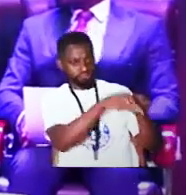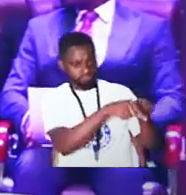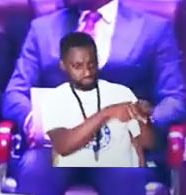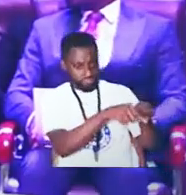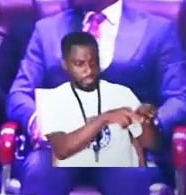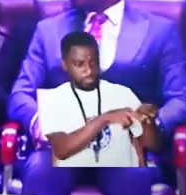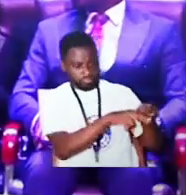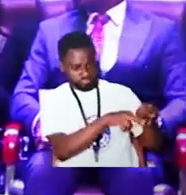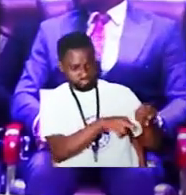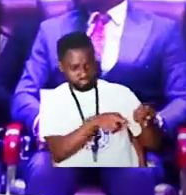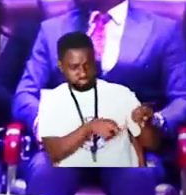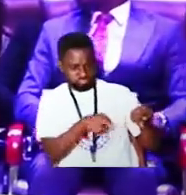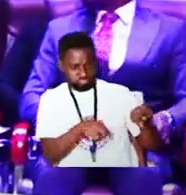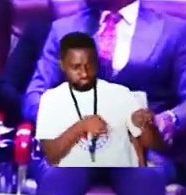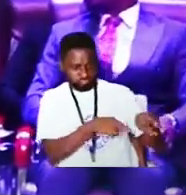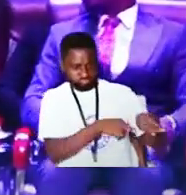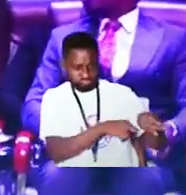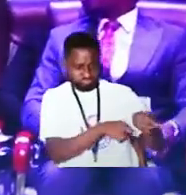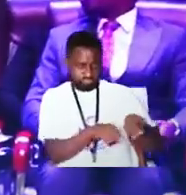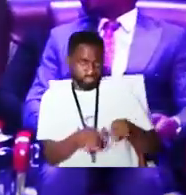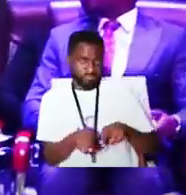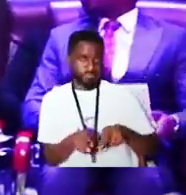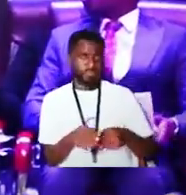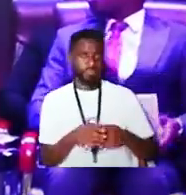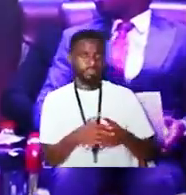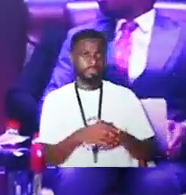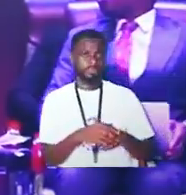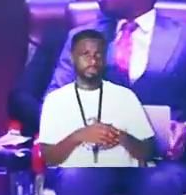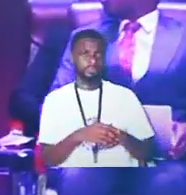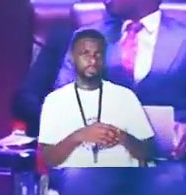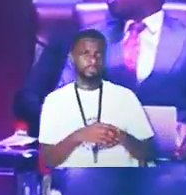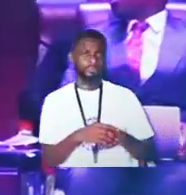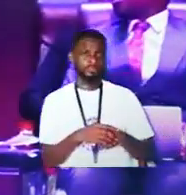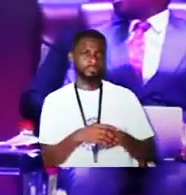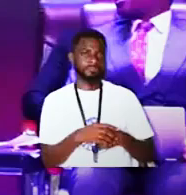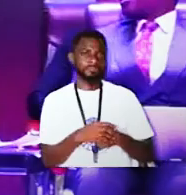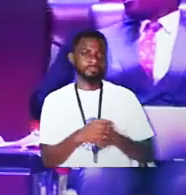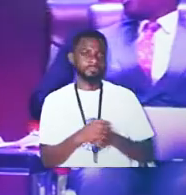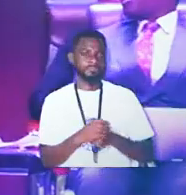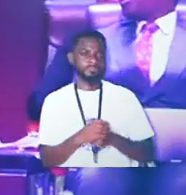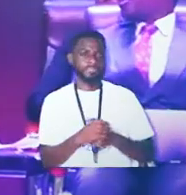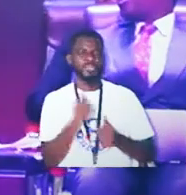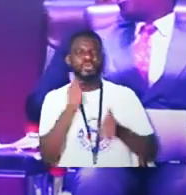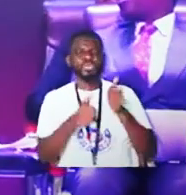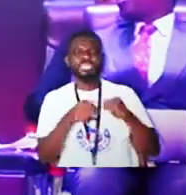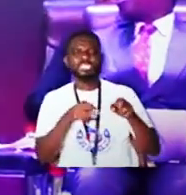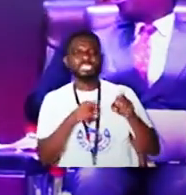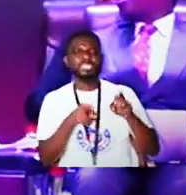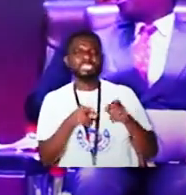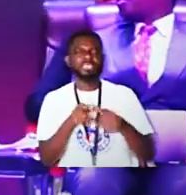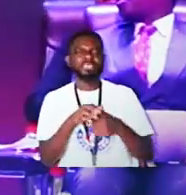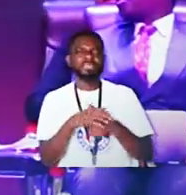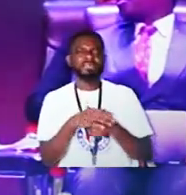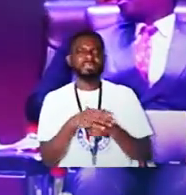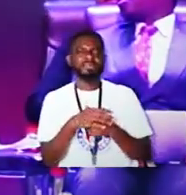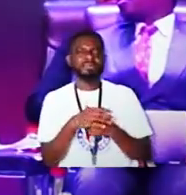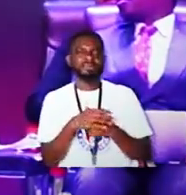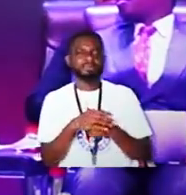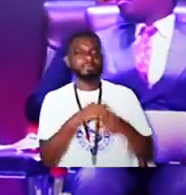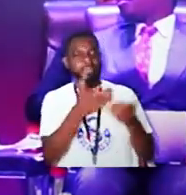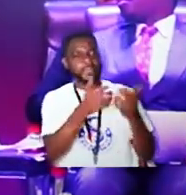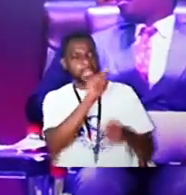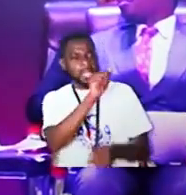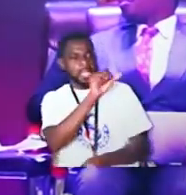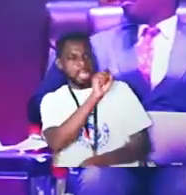here. Ekrobe and Apra and Efasubi. Like Asim. So you are in